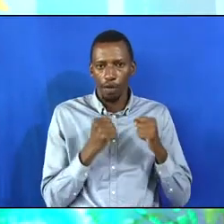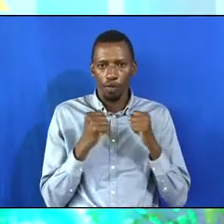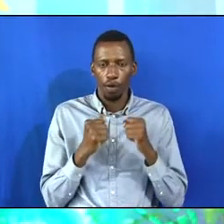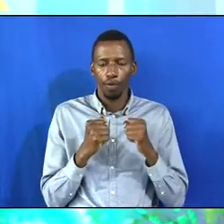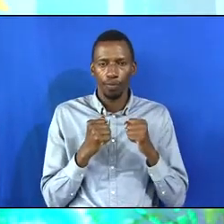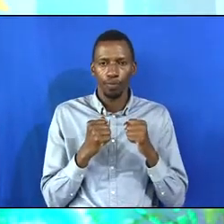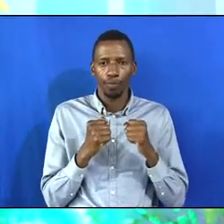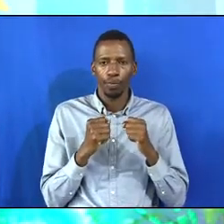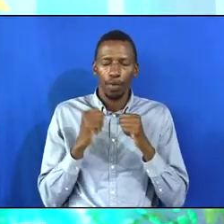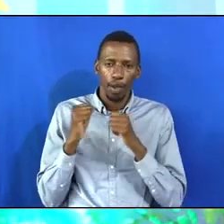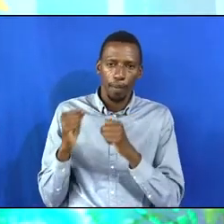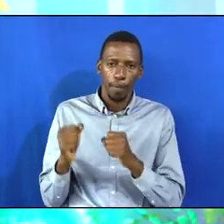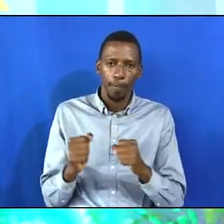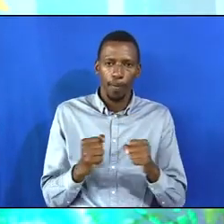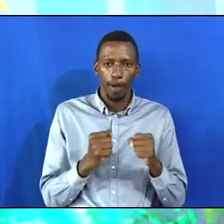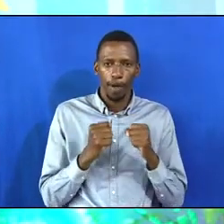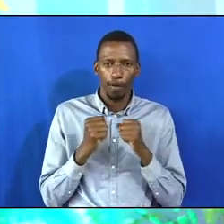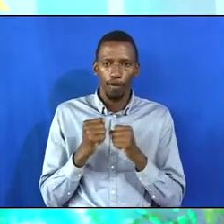power,